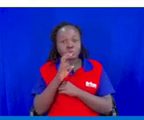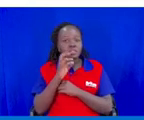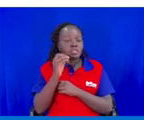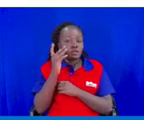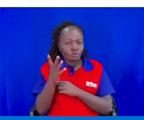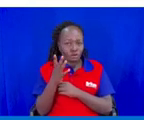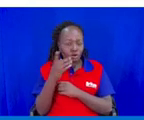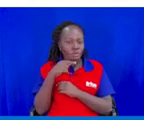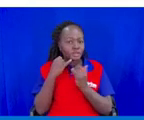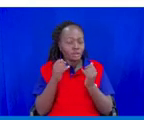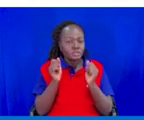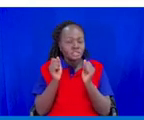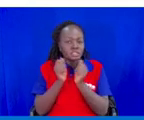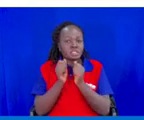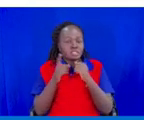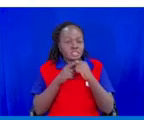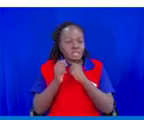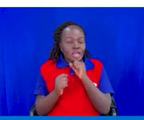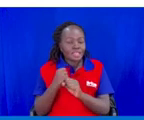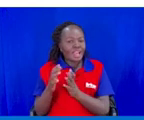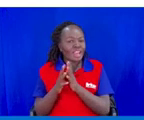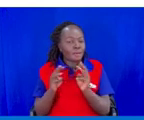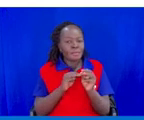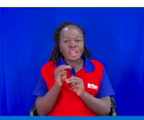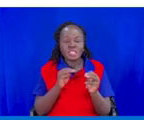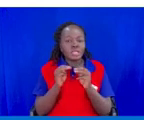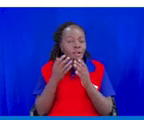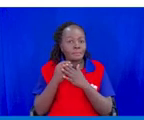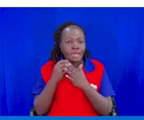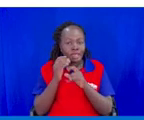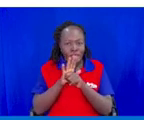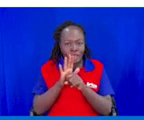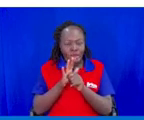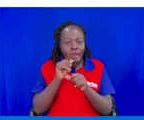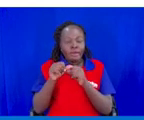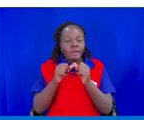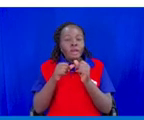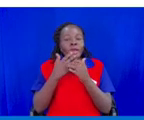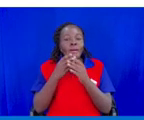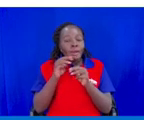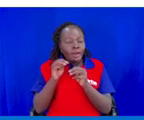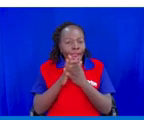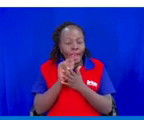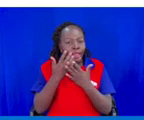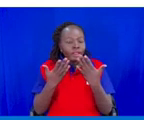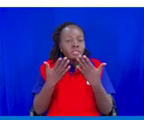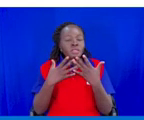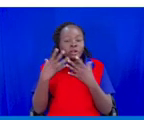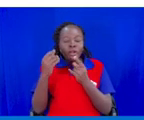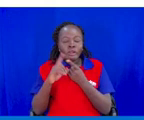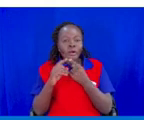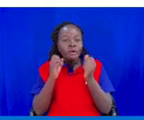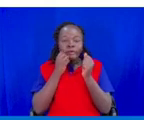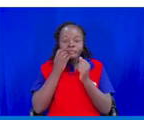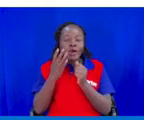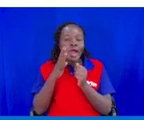now managing more than 208 billion shillings in terms of assets under management, with close to 400 billion Uganda